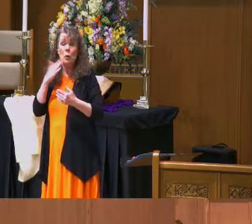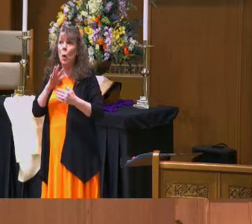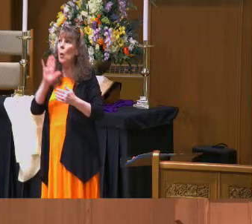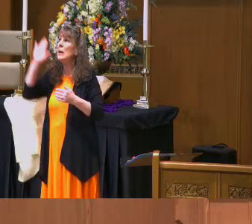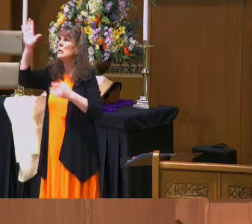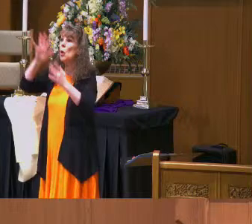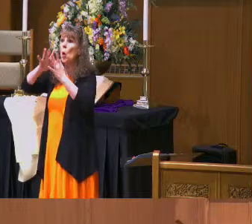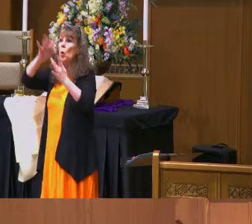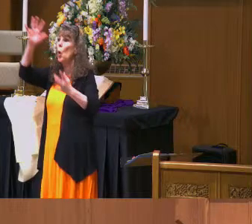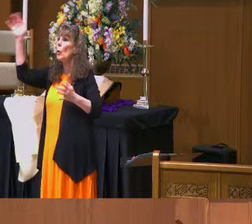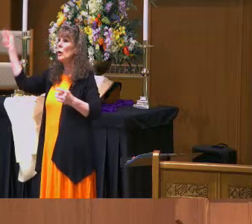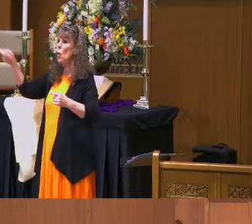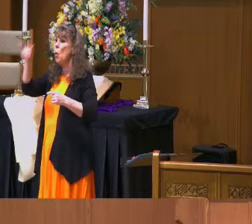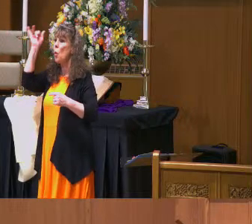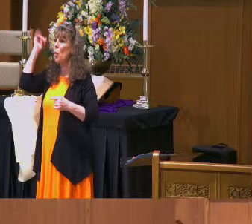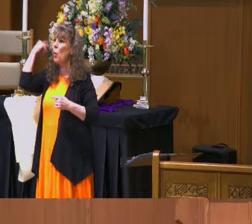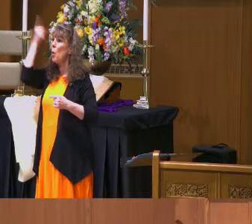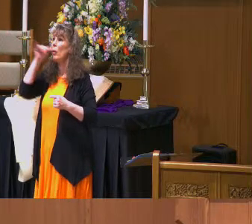like.